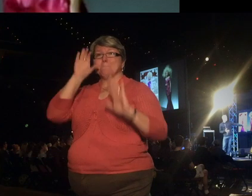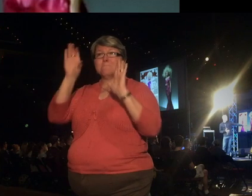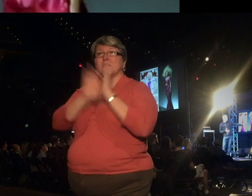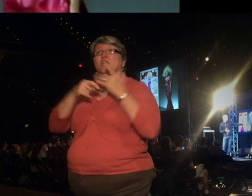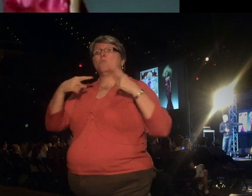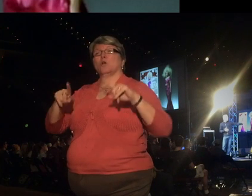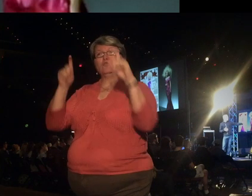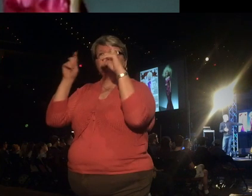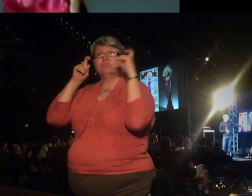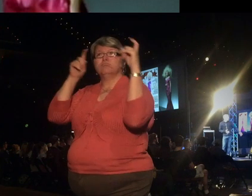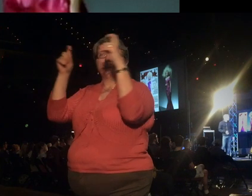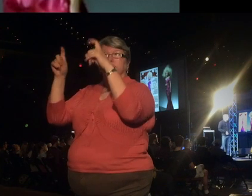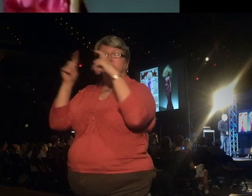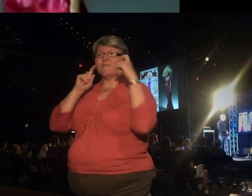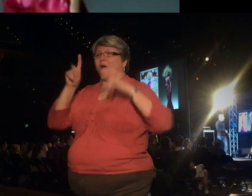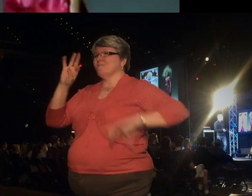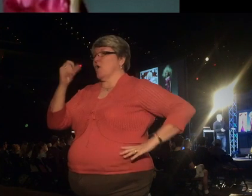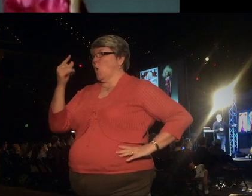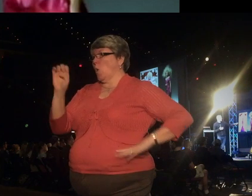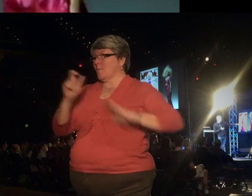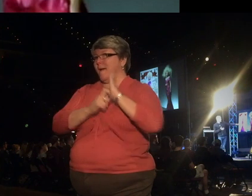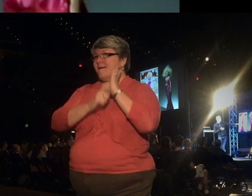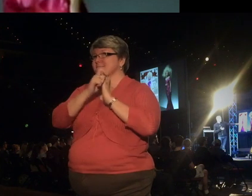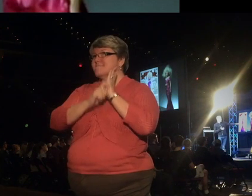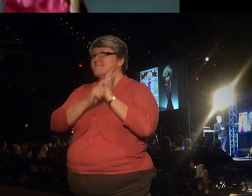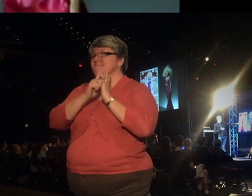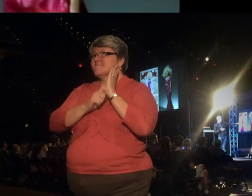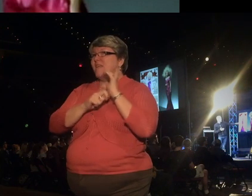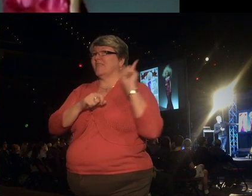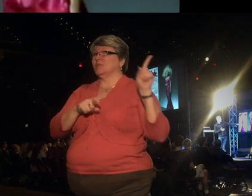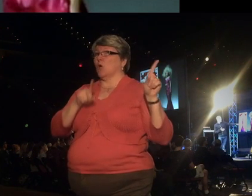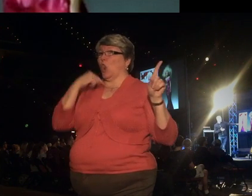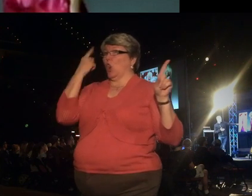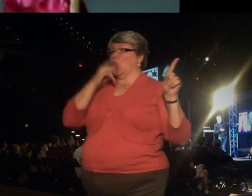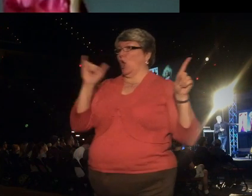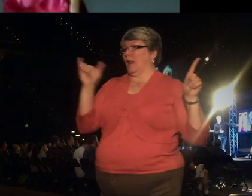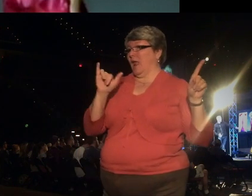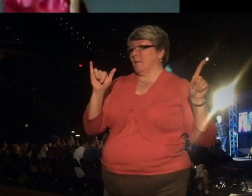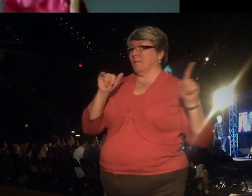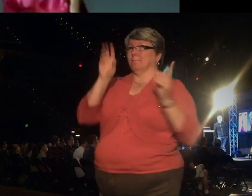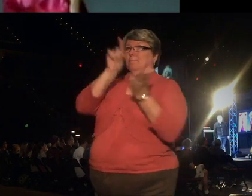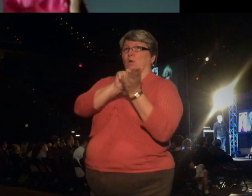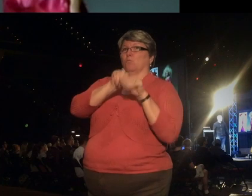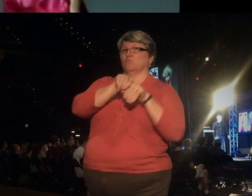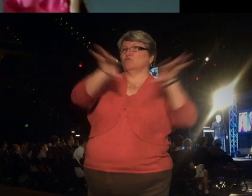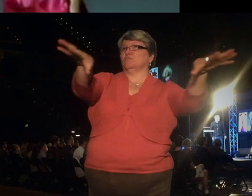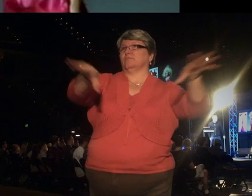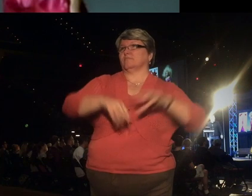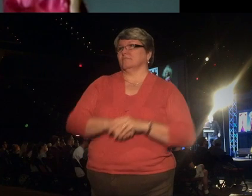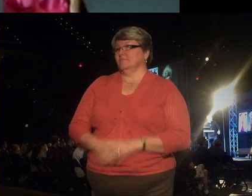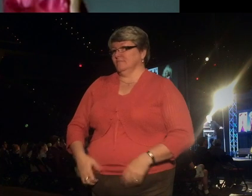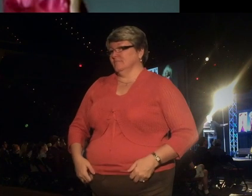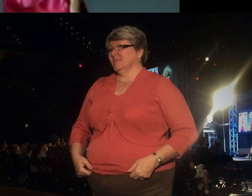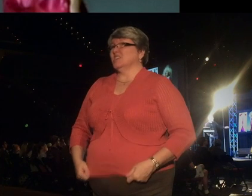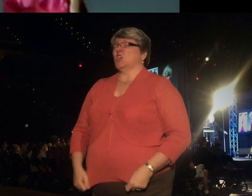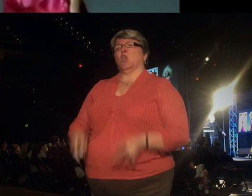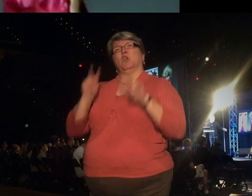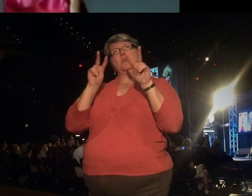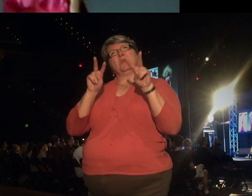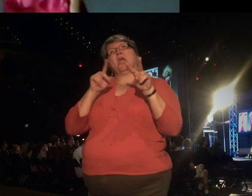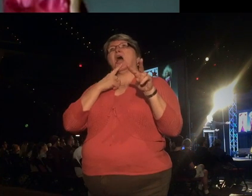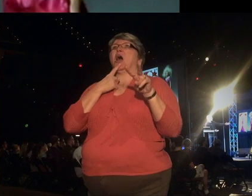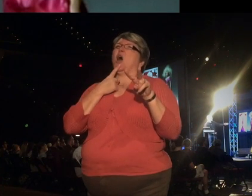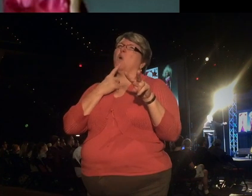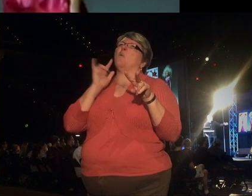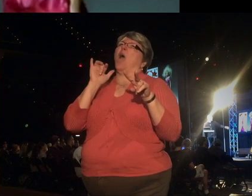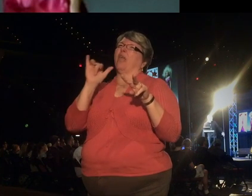was doing a photo shoot for Vogue. And then this is what it turned into by the time it hit the cover, right? And some of you look at that and you